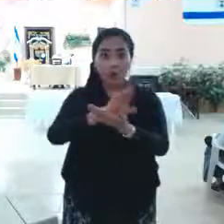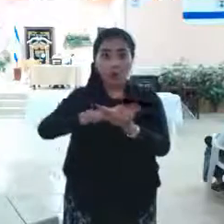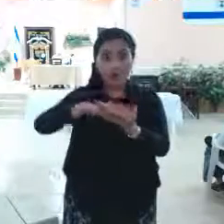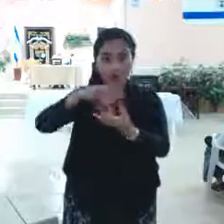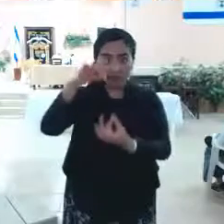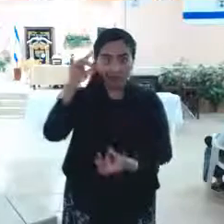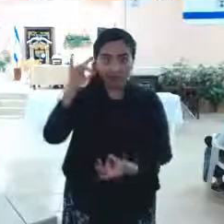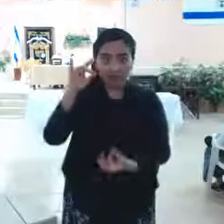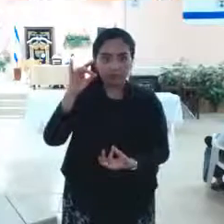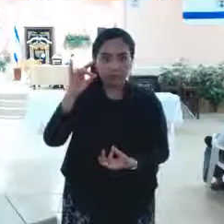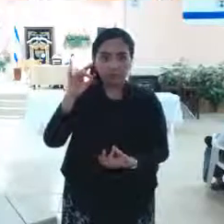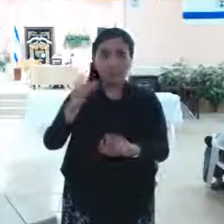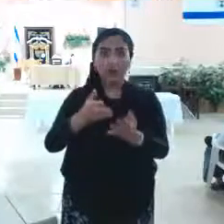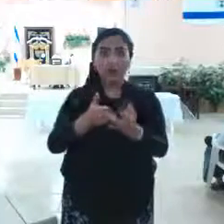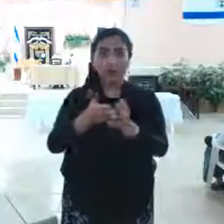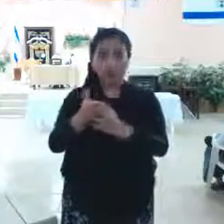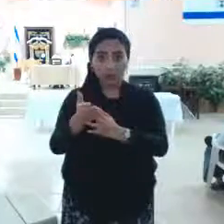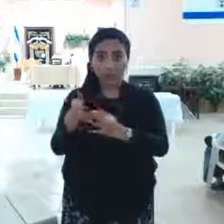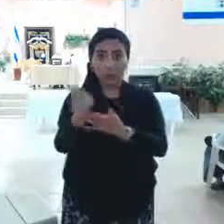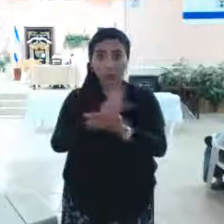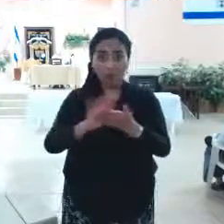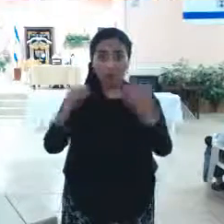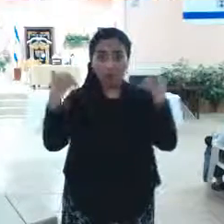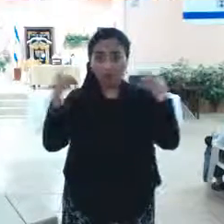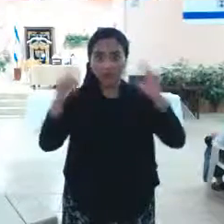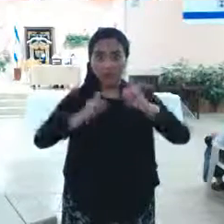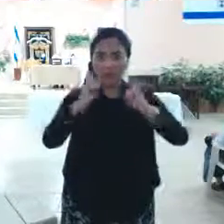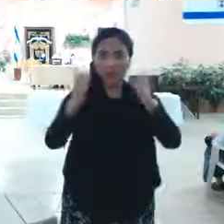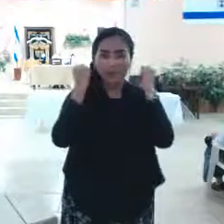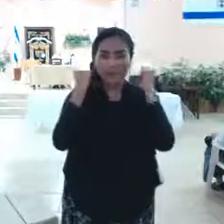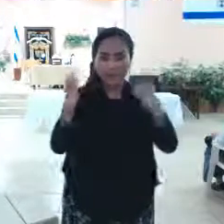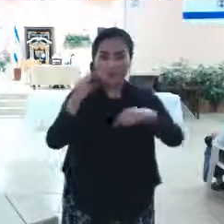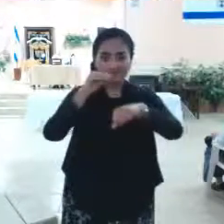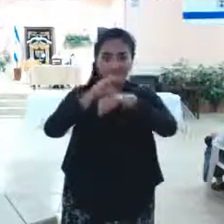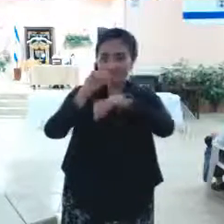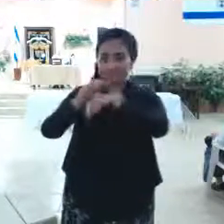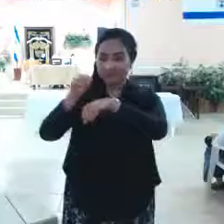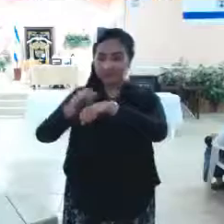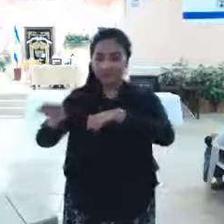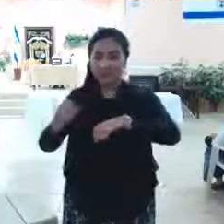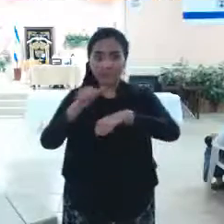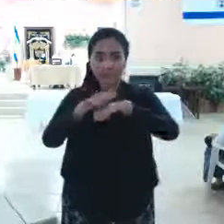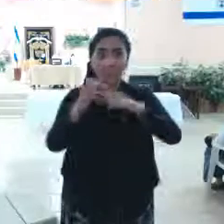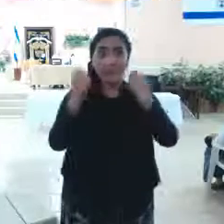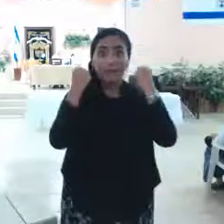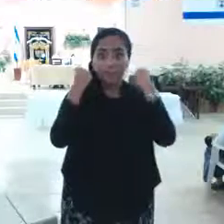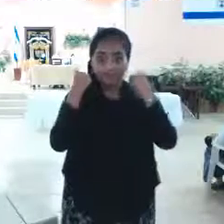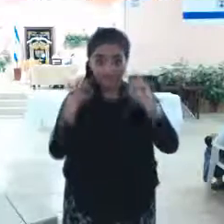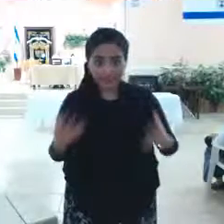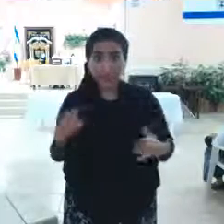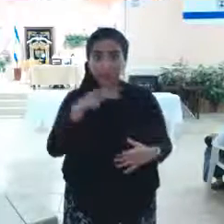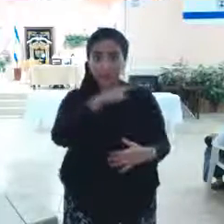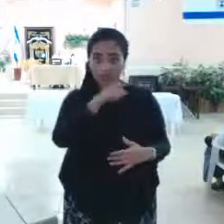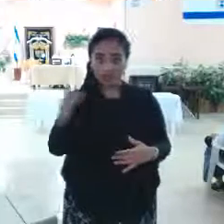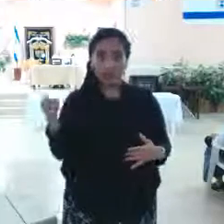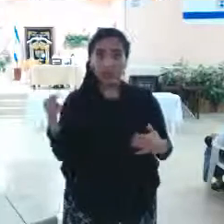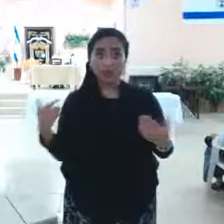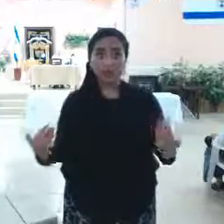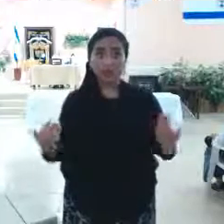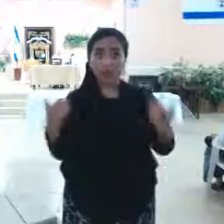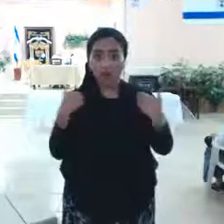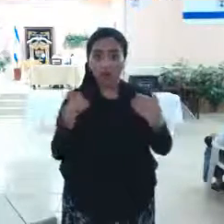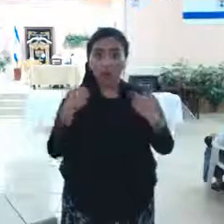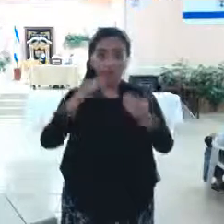Ruach HaKodesh. Through the holy angels, they give a lot of announcements, and many have